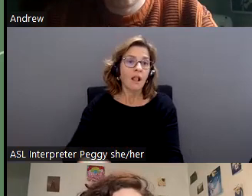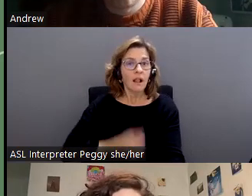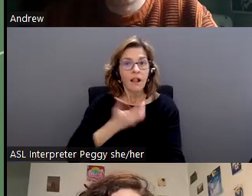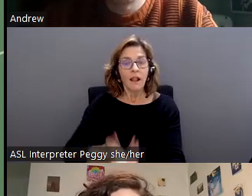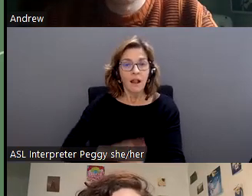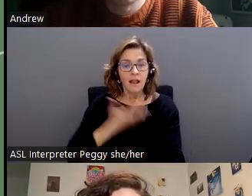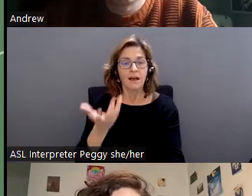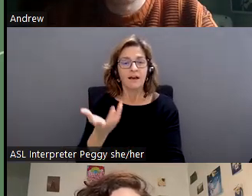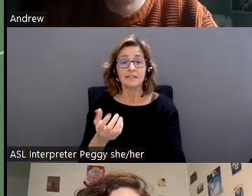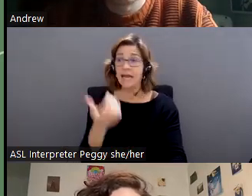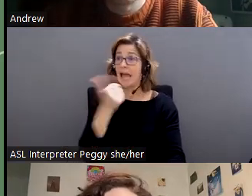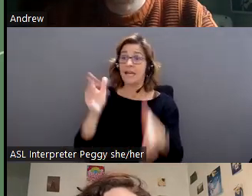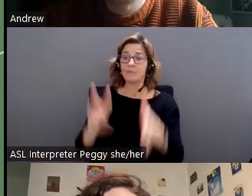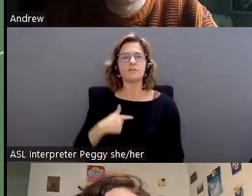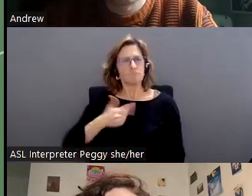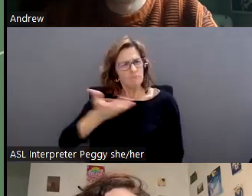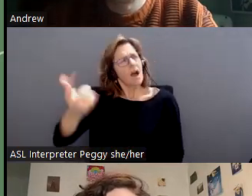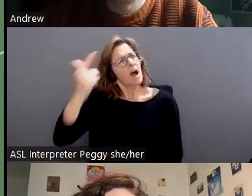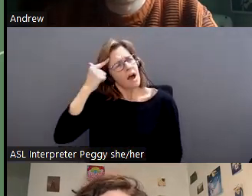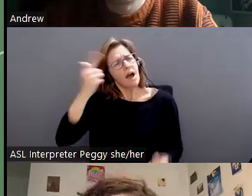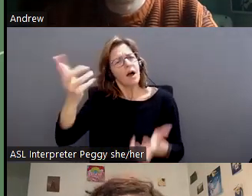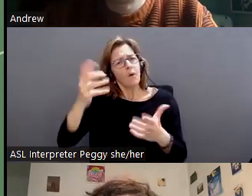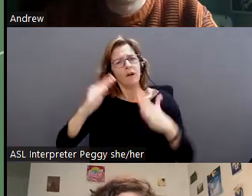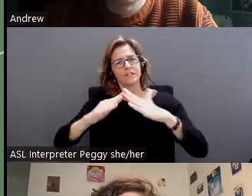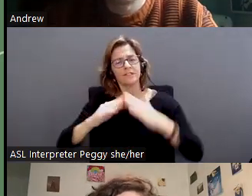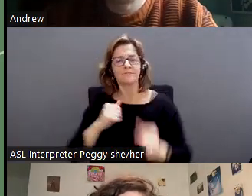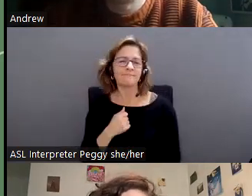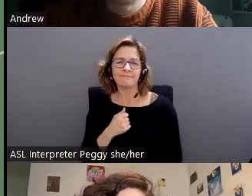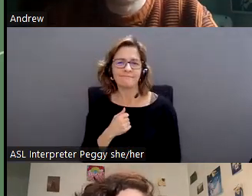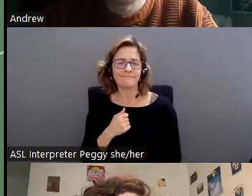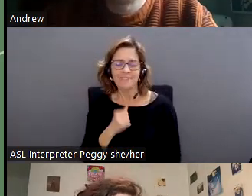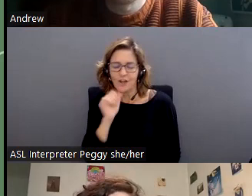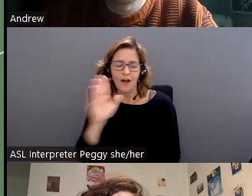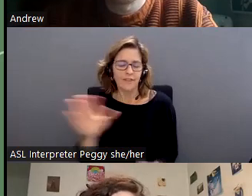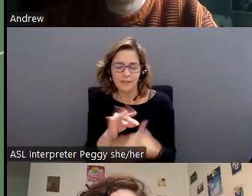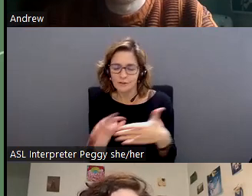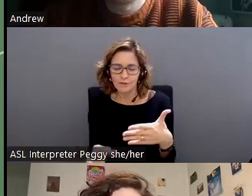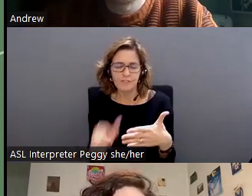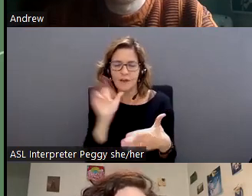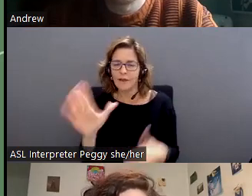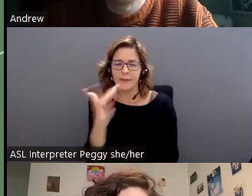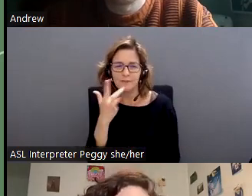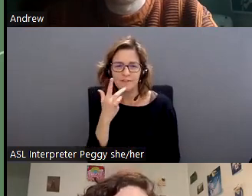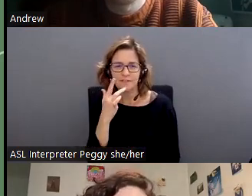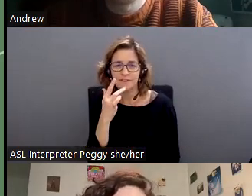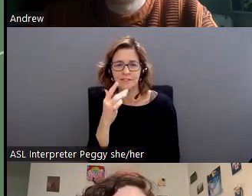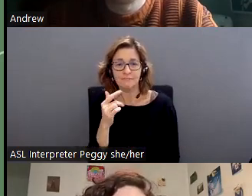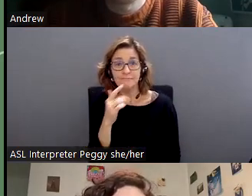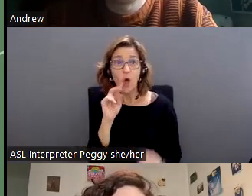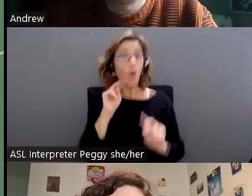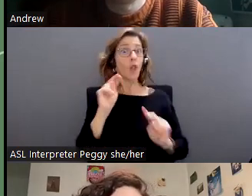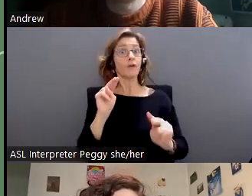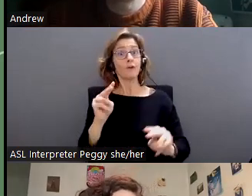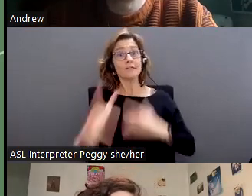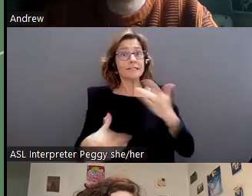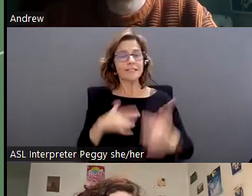in a shelter space. It is not a space that folks have, gone into with, great excitement. And so to